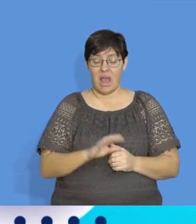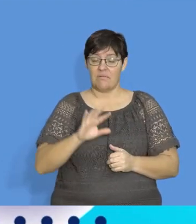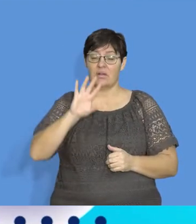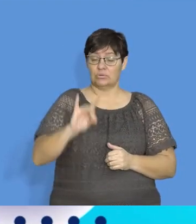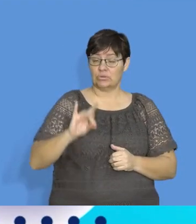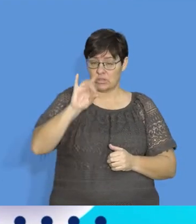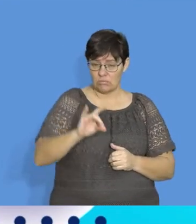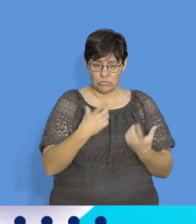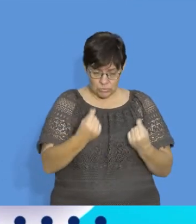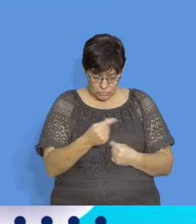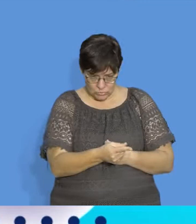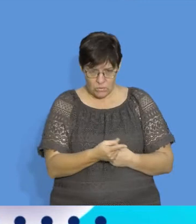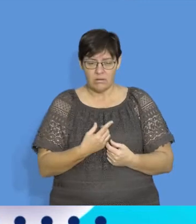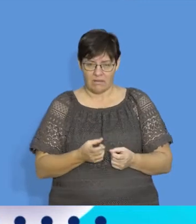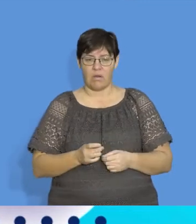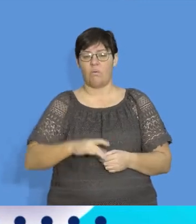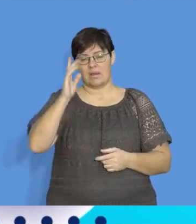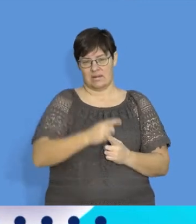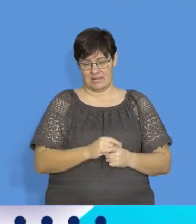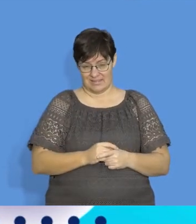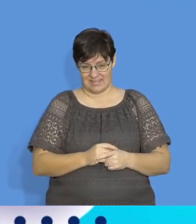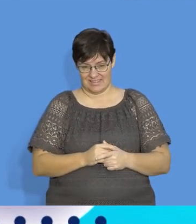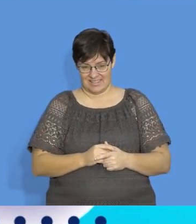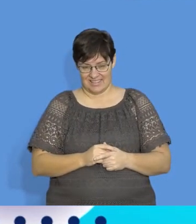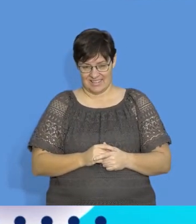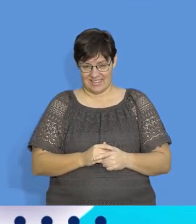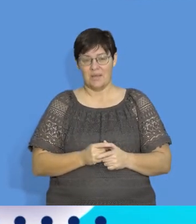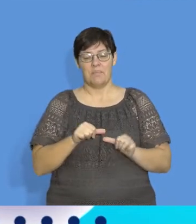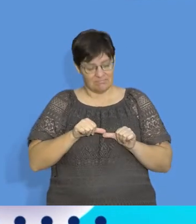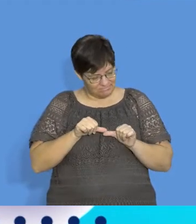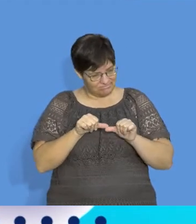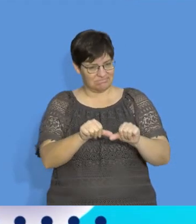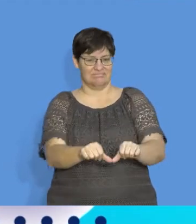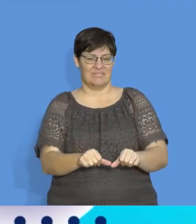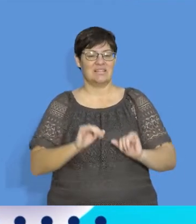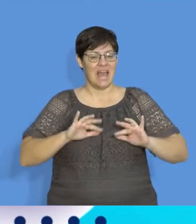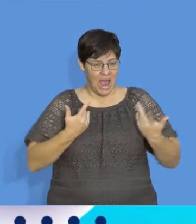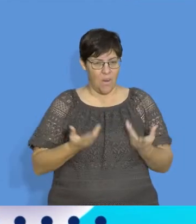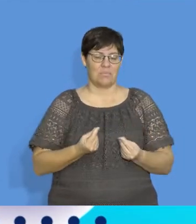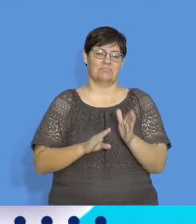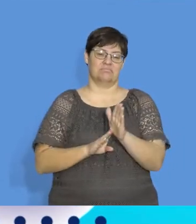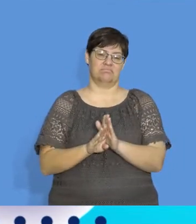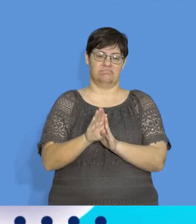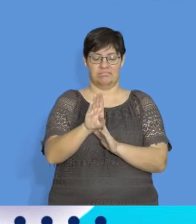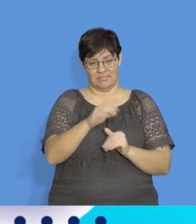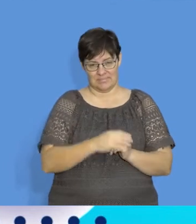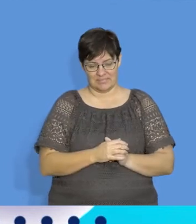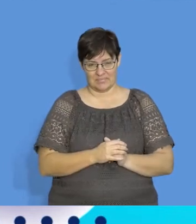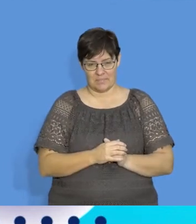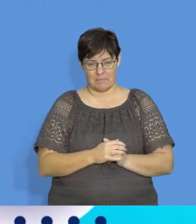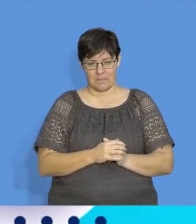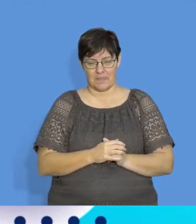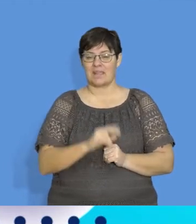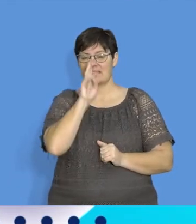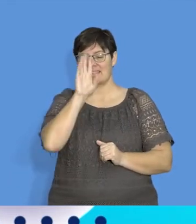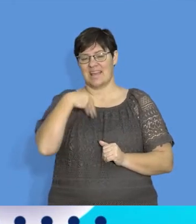every day. If you say, every Tuesday I'm doing this, you wake up and do it, even when conditions are difficult. That's consistency. That's how you get